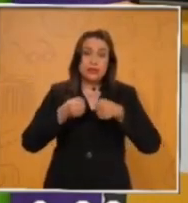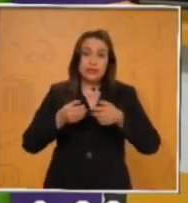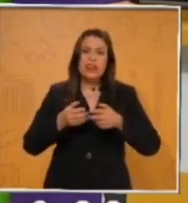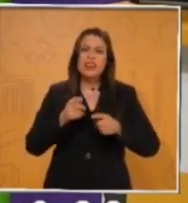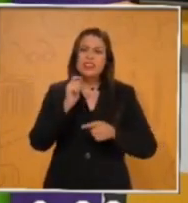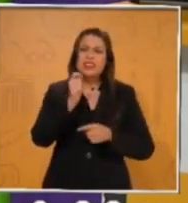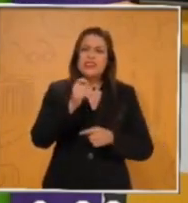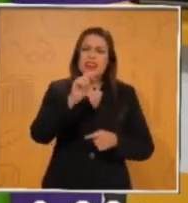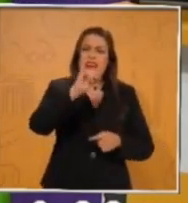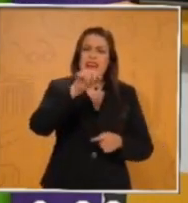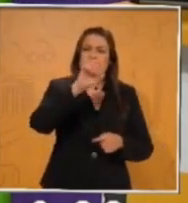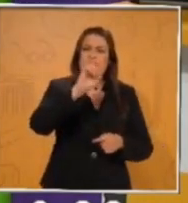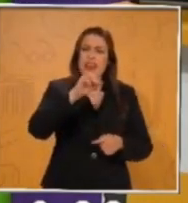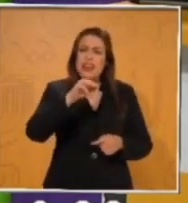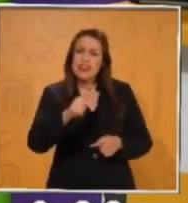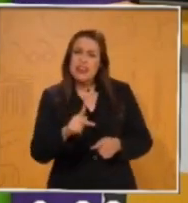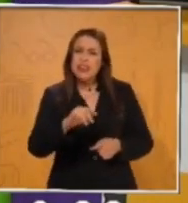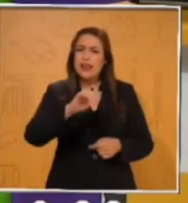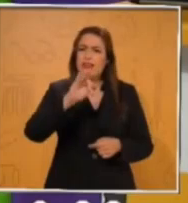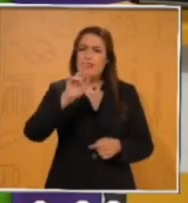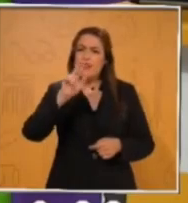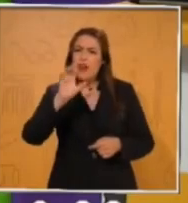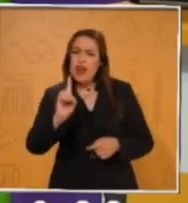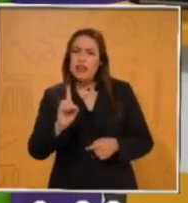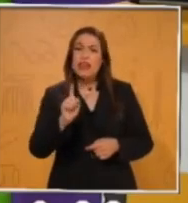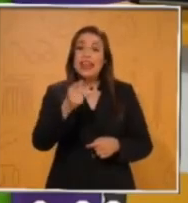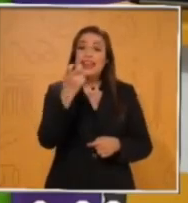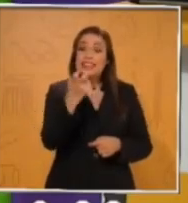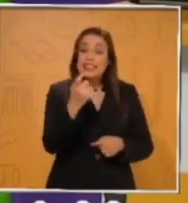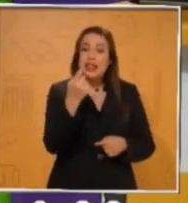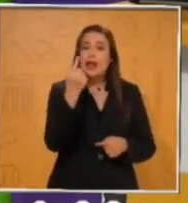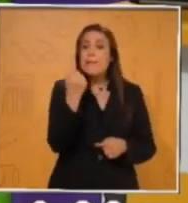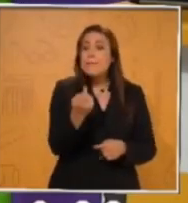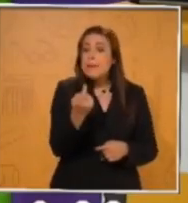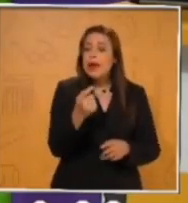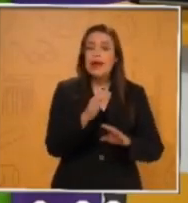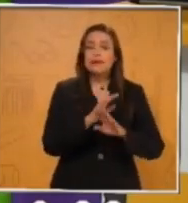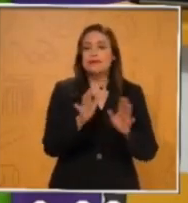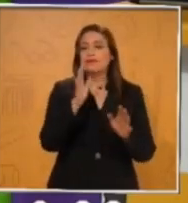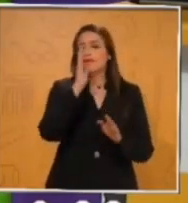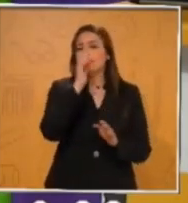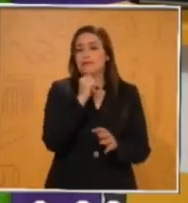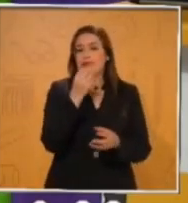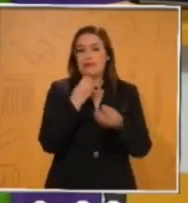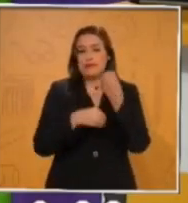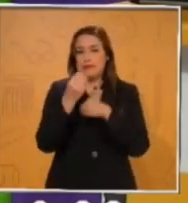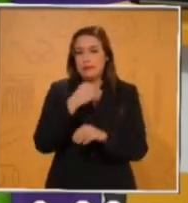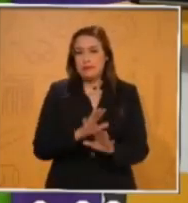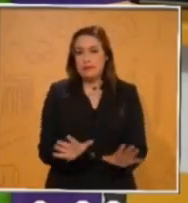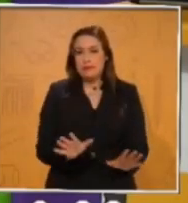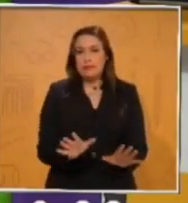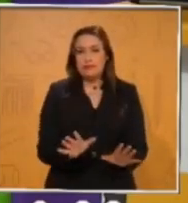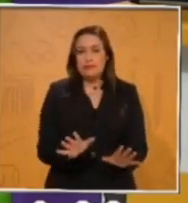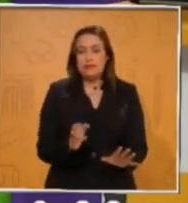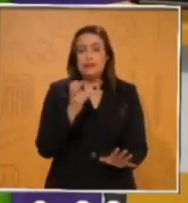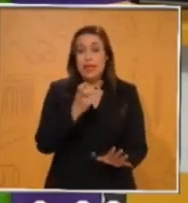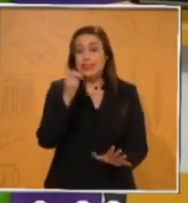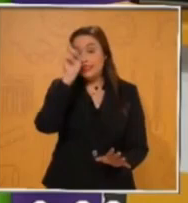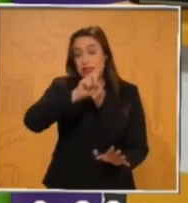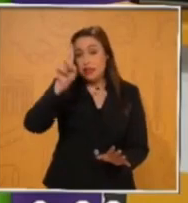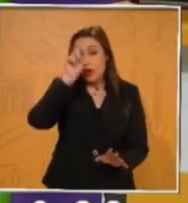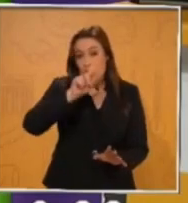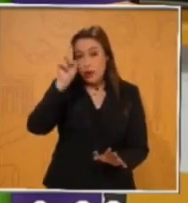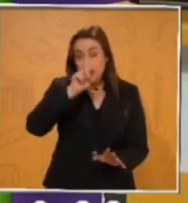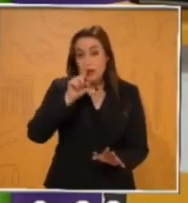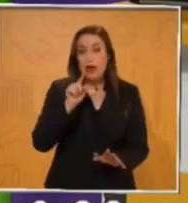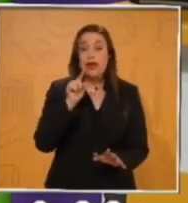food? The junk food, it's the one that we cannot eat. This is recommendable